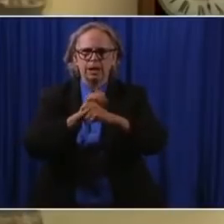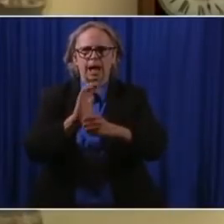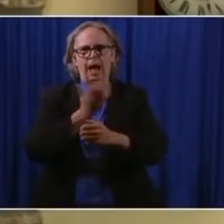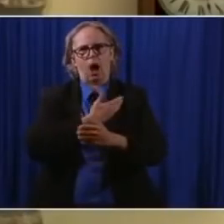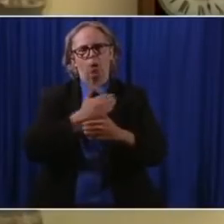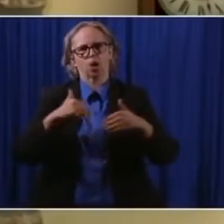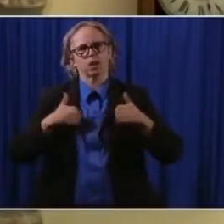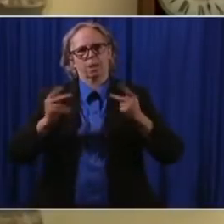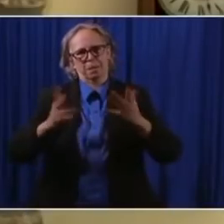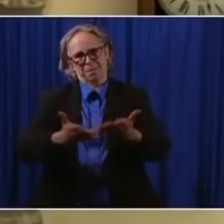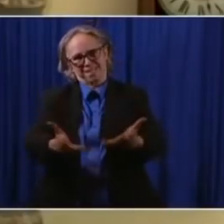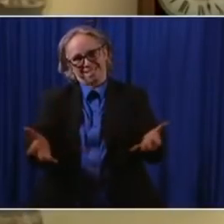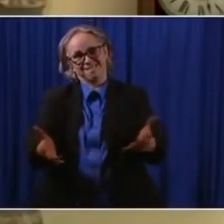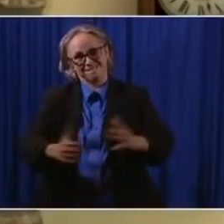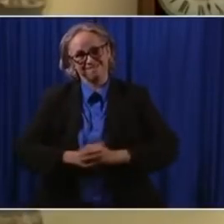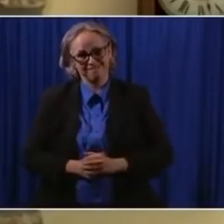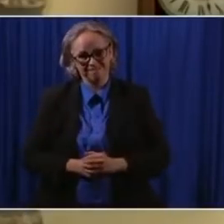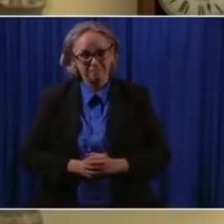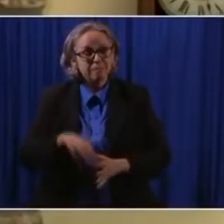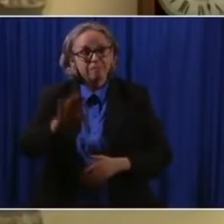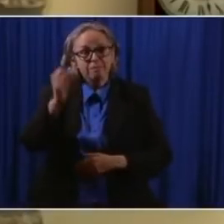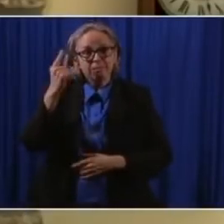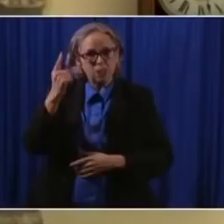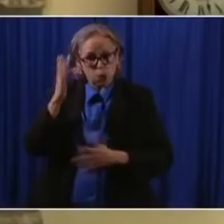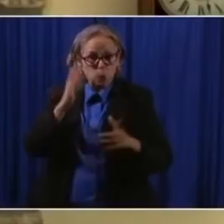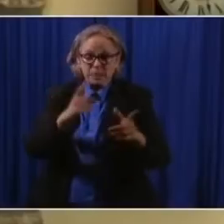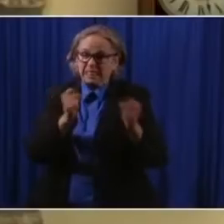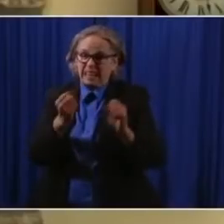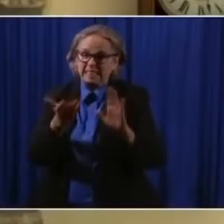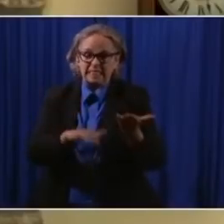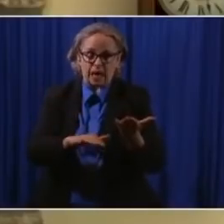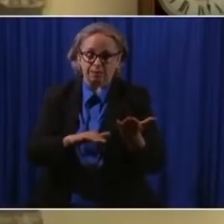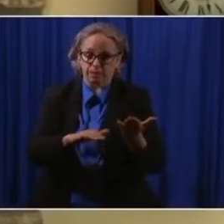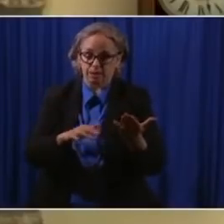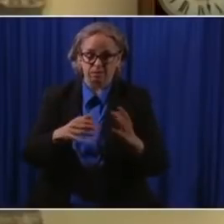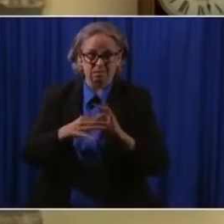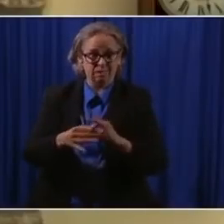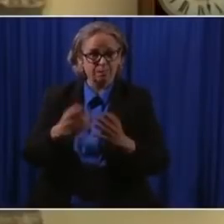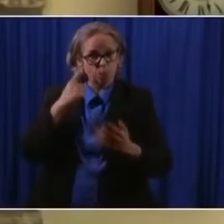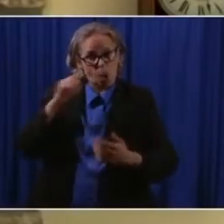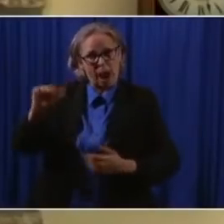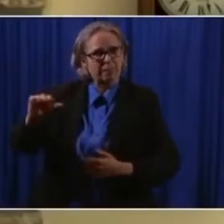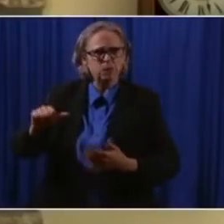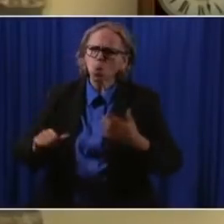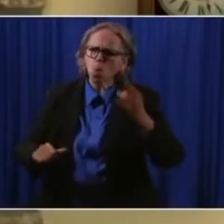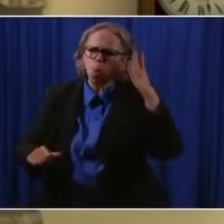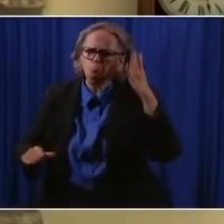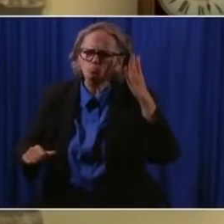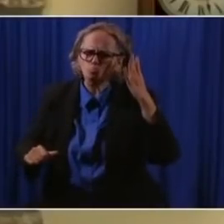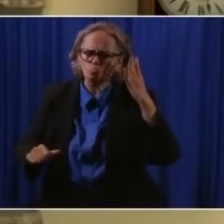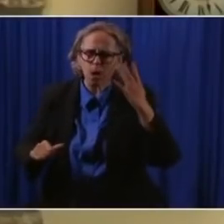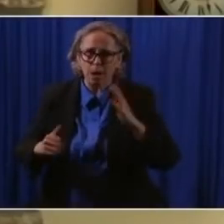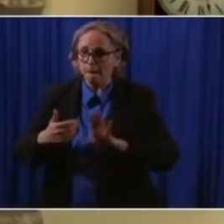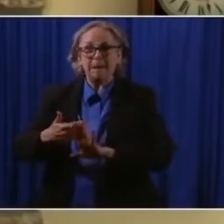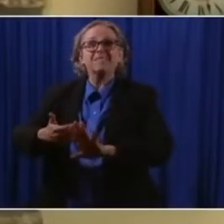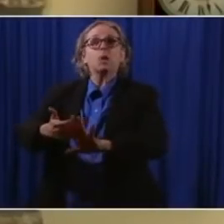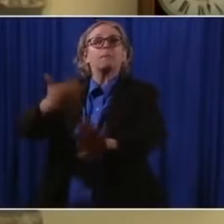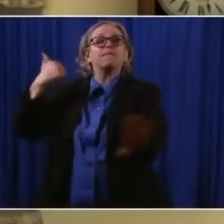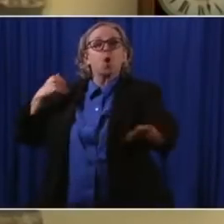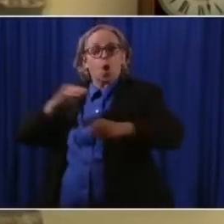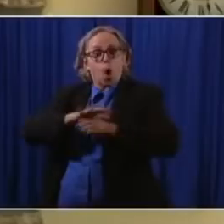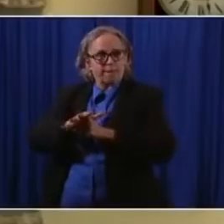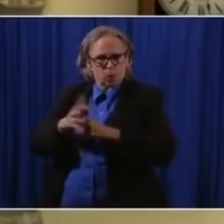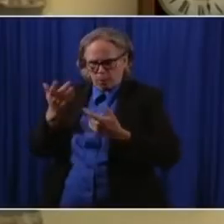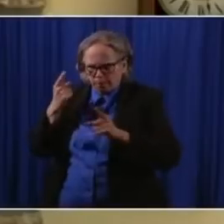about with athletes when we don't have the COVID. This apparently contributes to more people, having